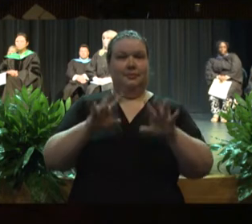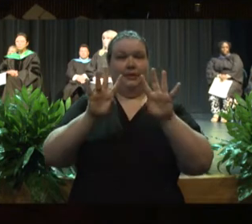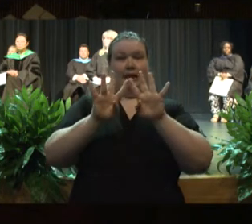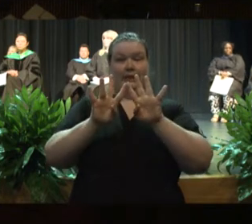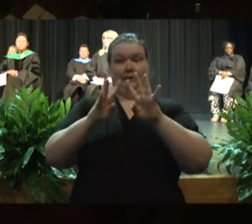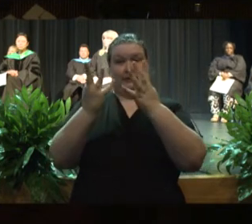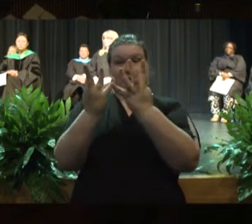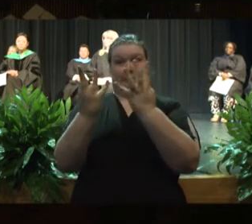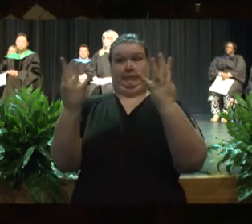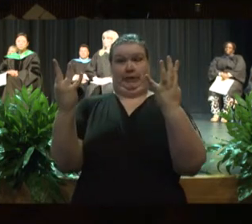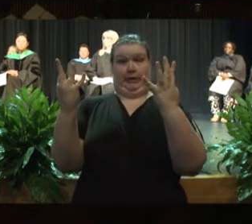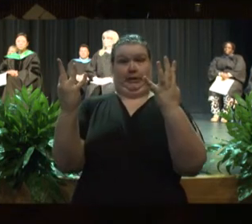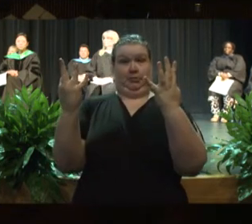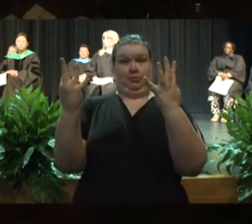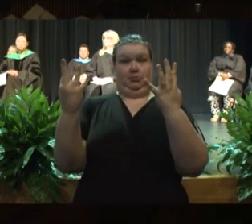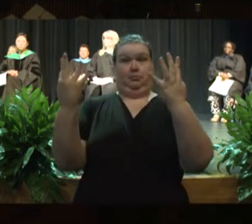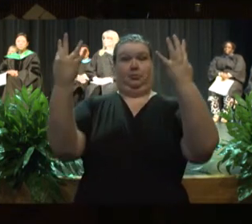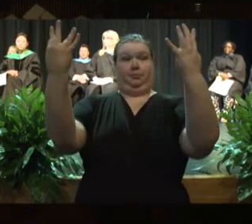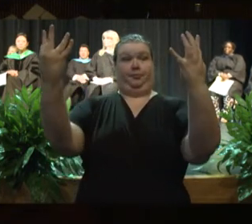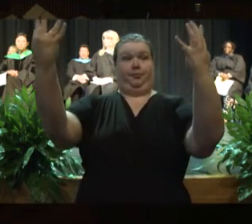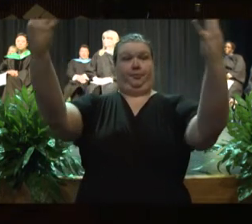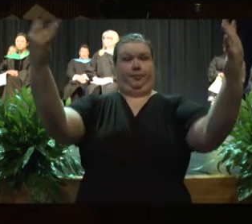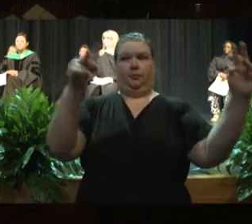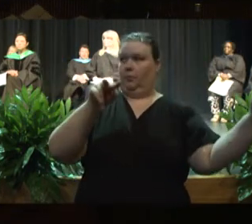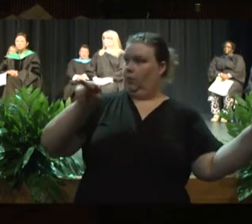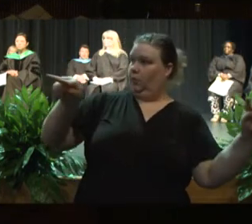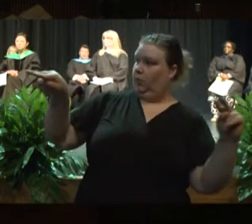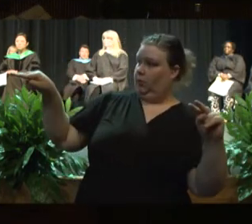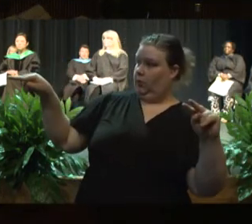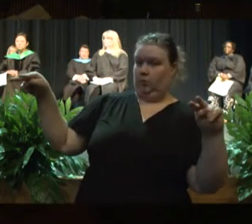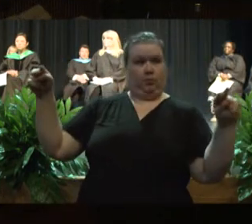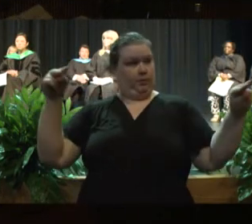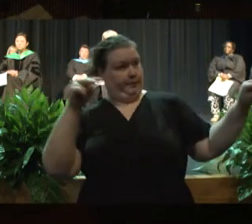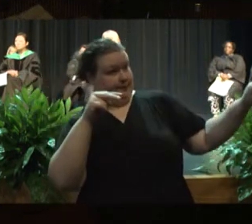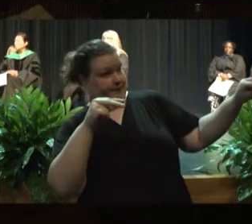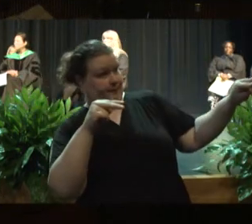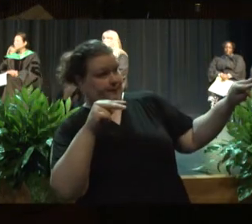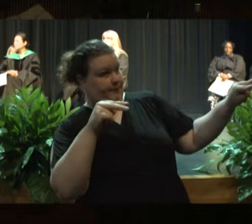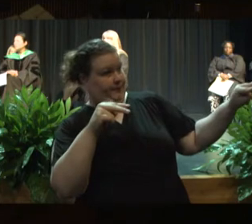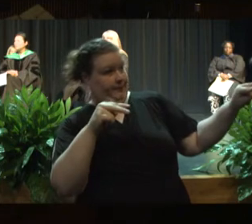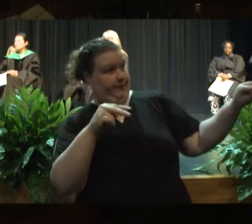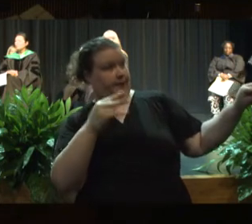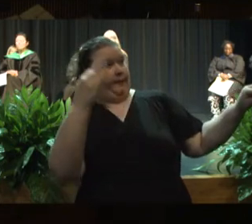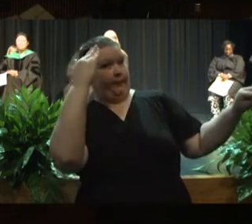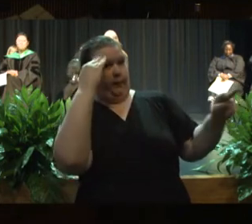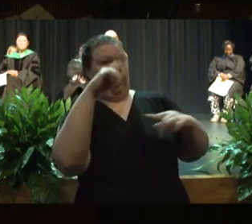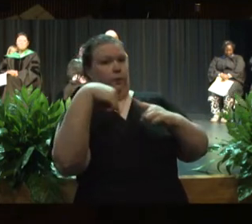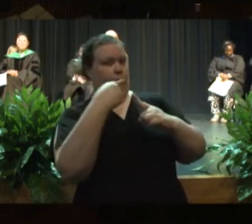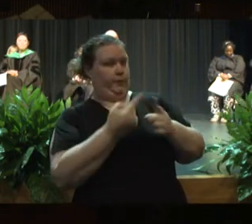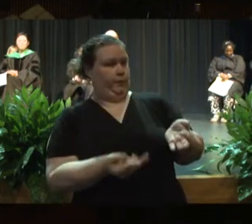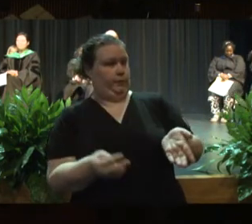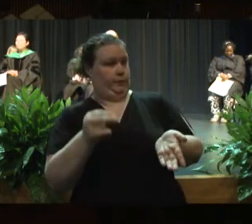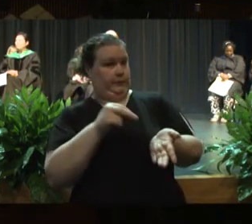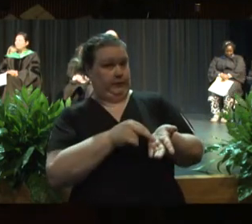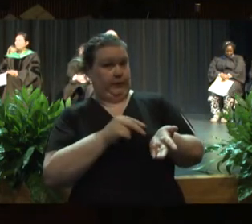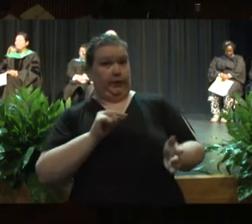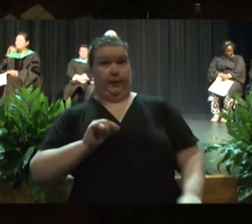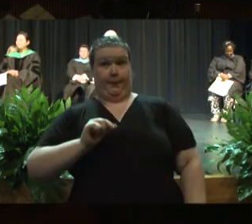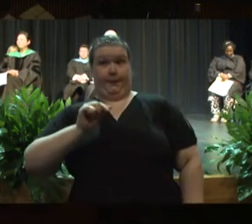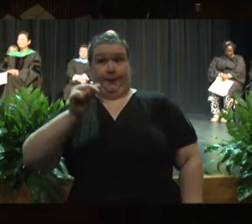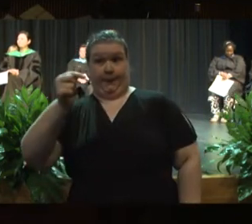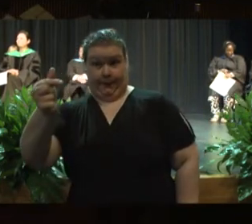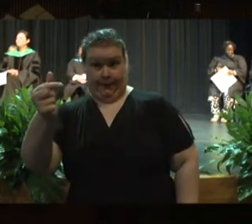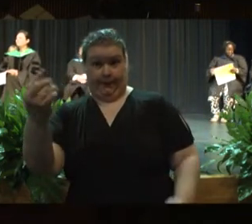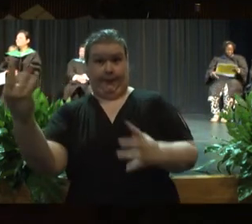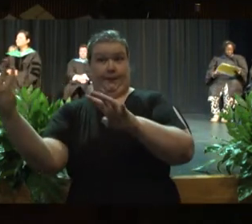stand by roll, so please look to the end of your roll for the signal to stand. When it's your roll's